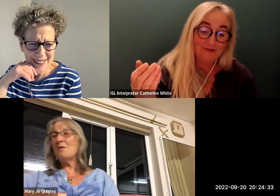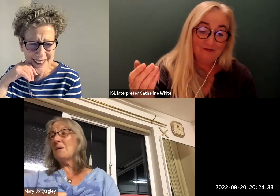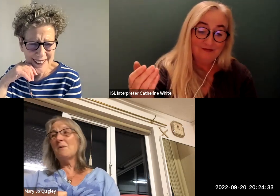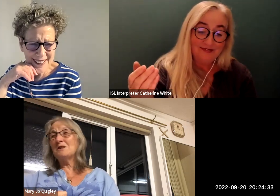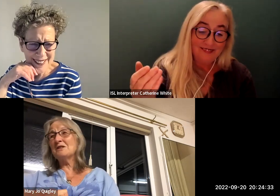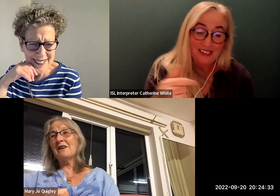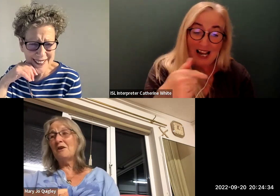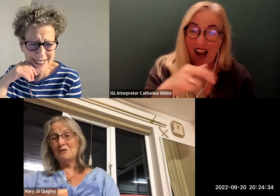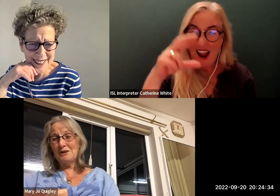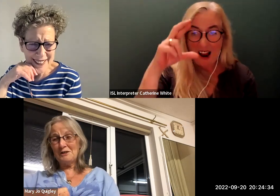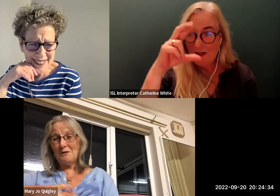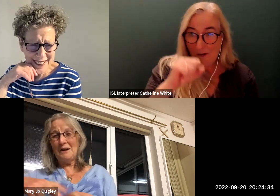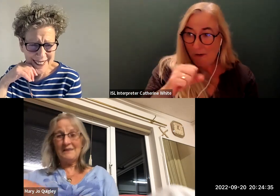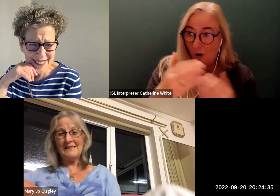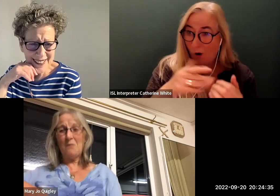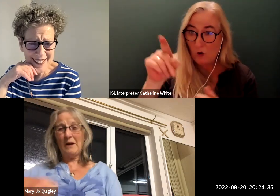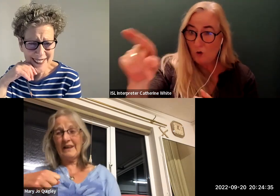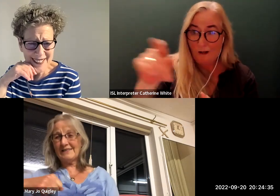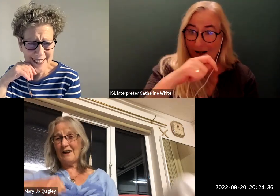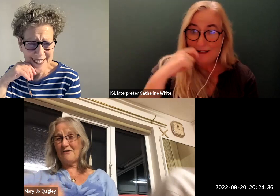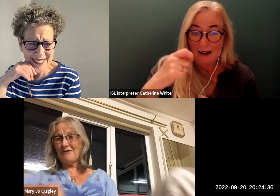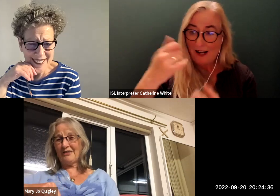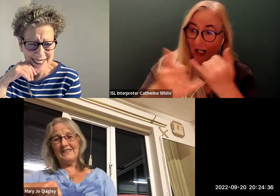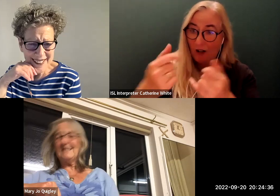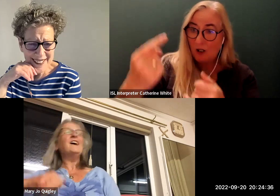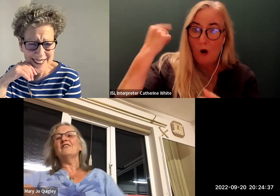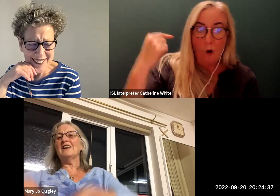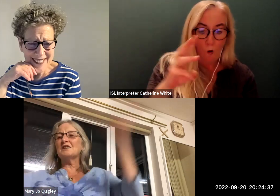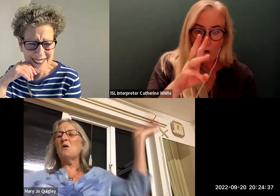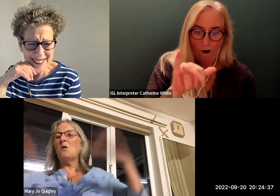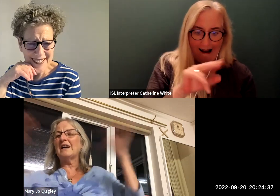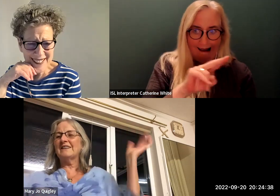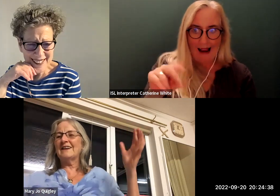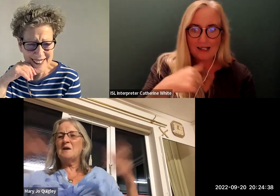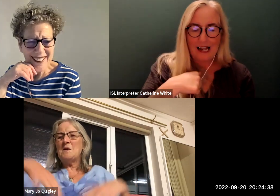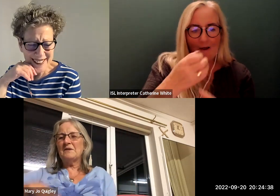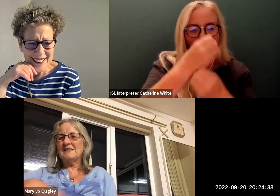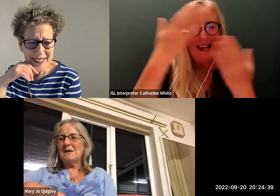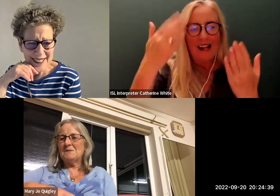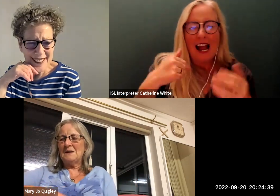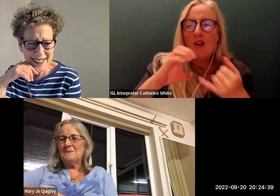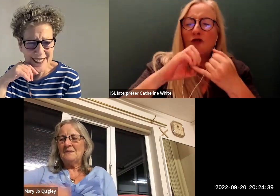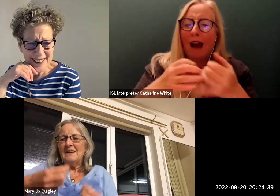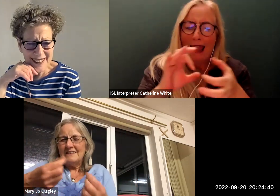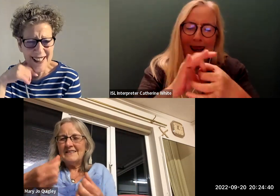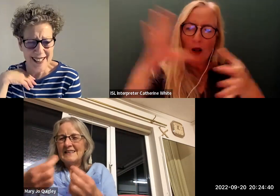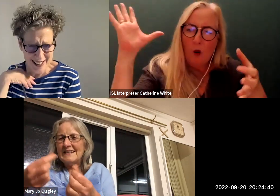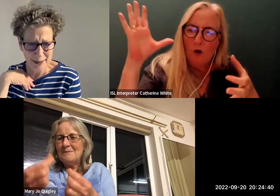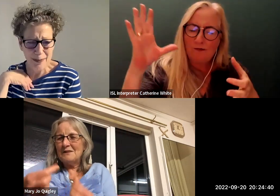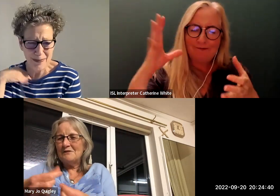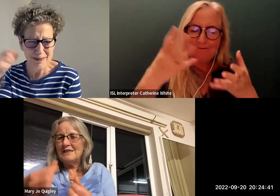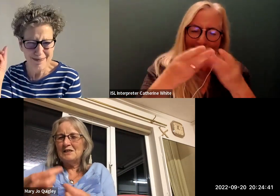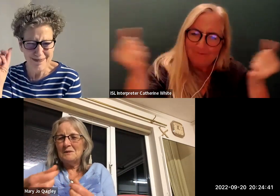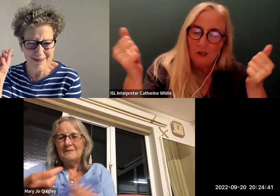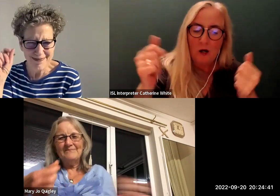I remember what you said all those years ago. And I say, like, why can't I forget this? I've let it go, kind of thing. But at the same time, there's still a little